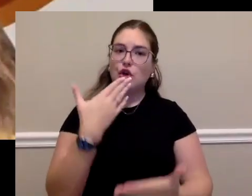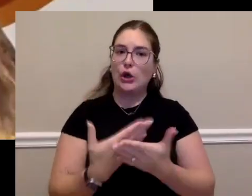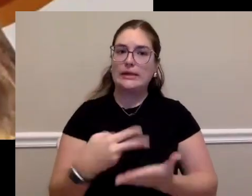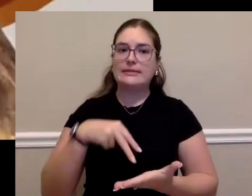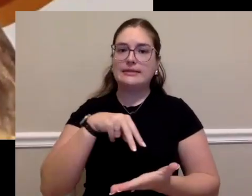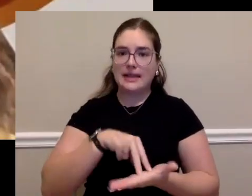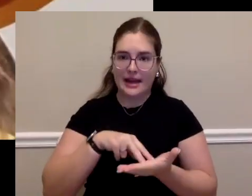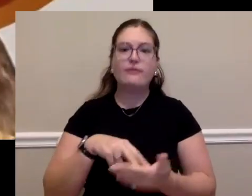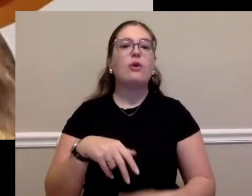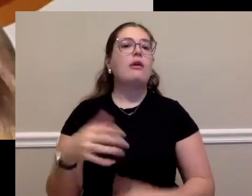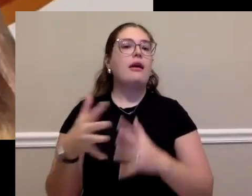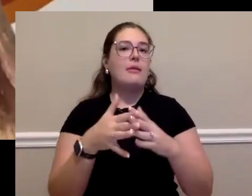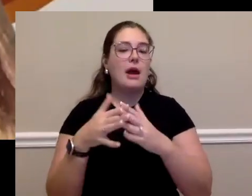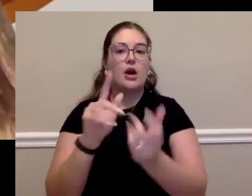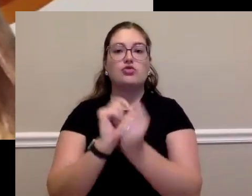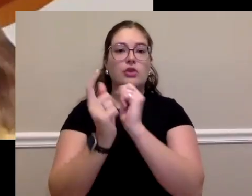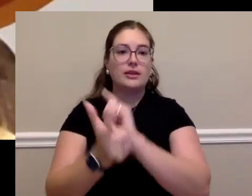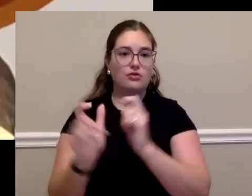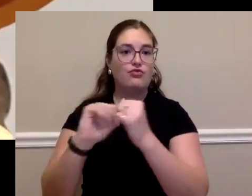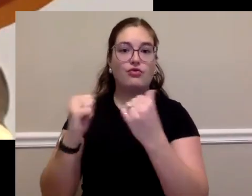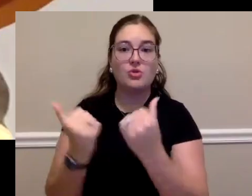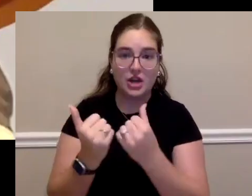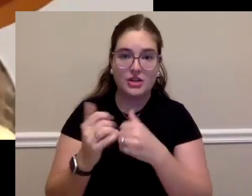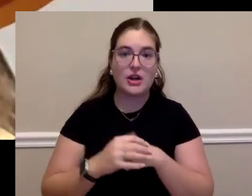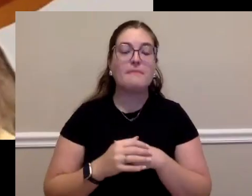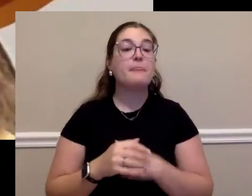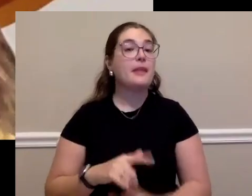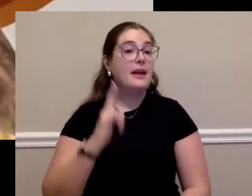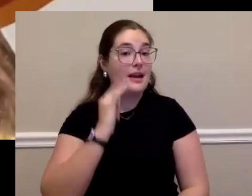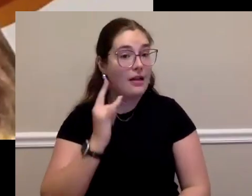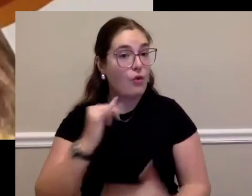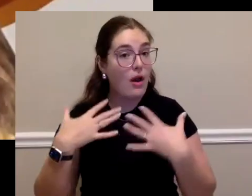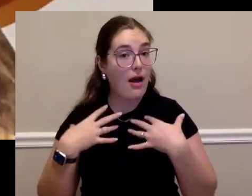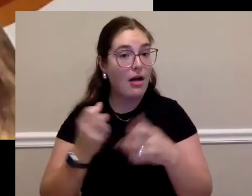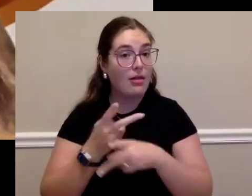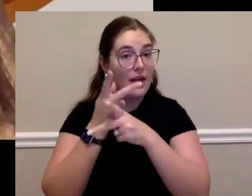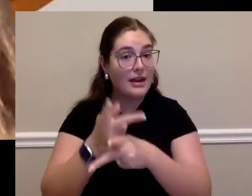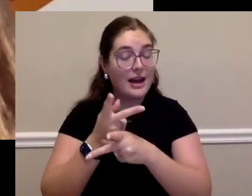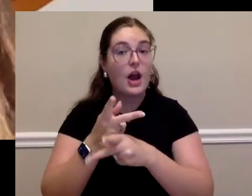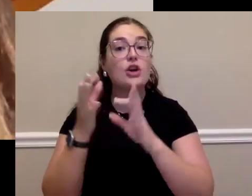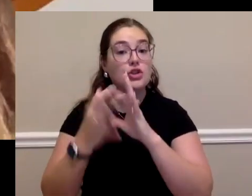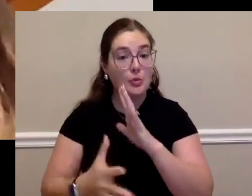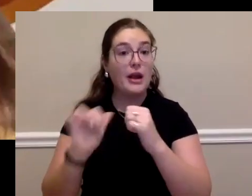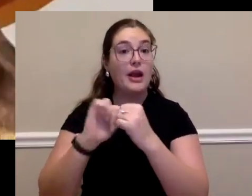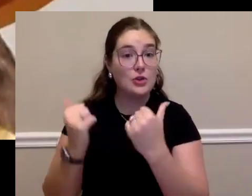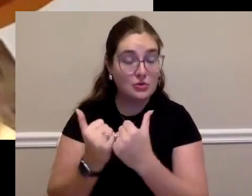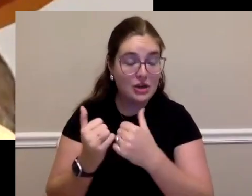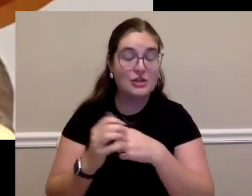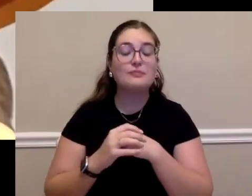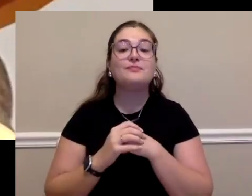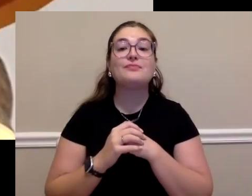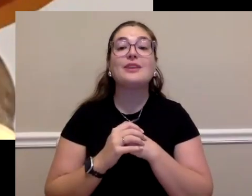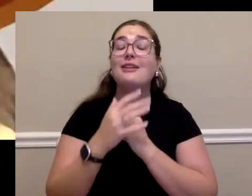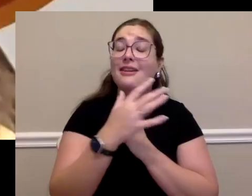the American Translators Association, the California Healthcare Interpreting Association, and